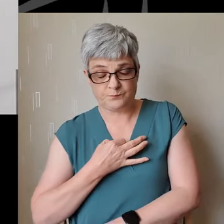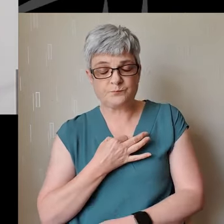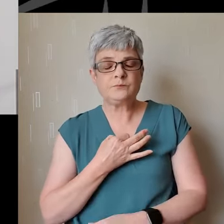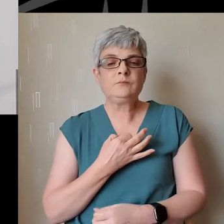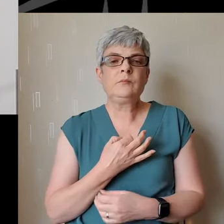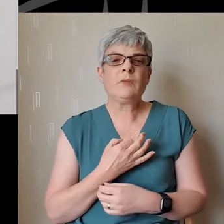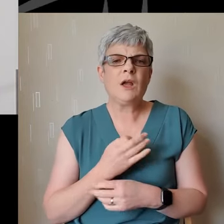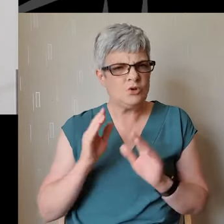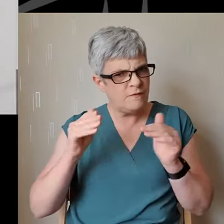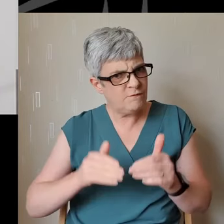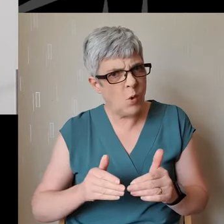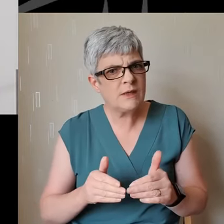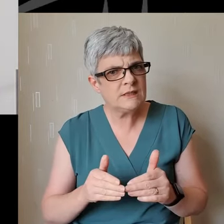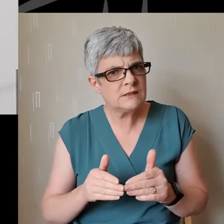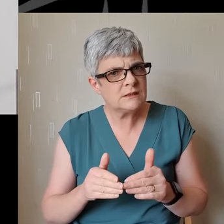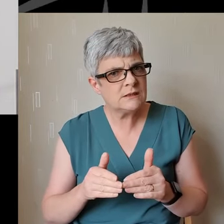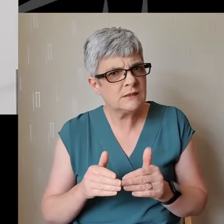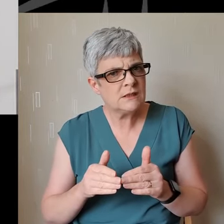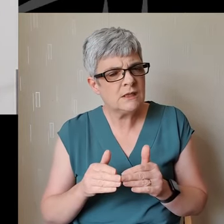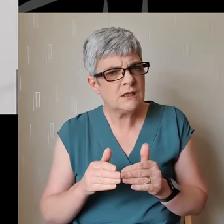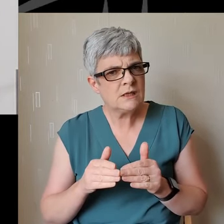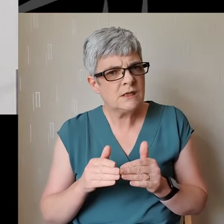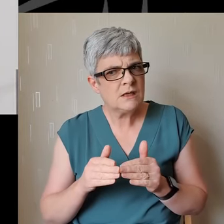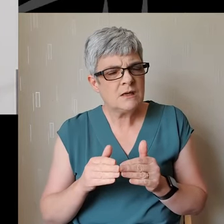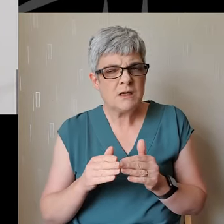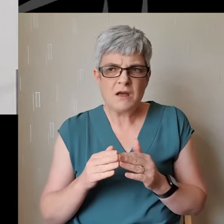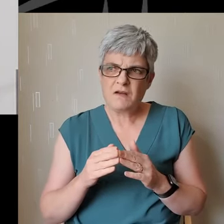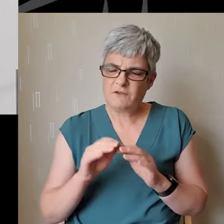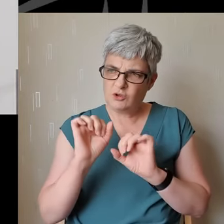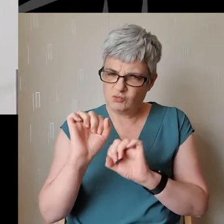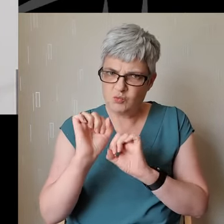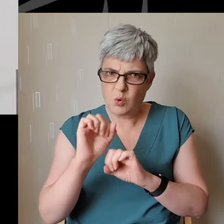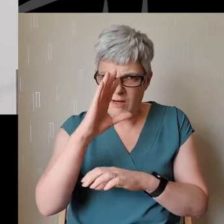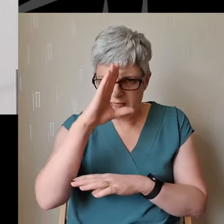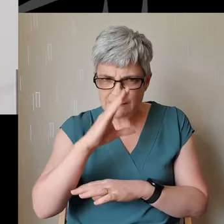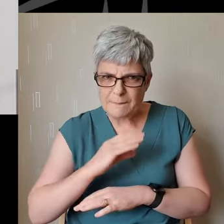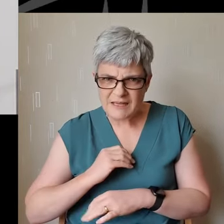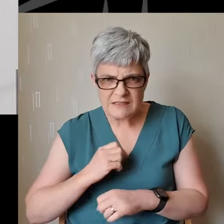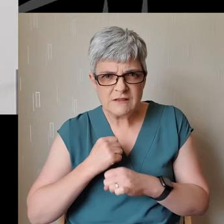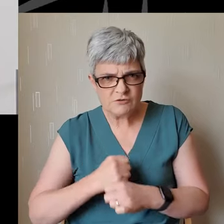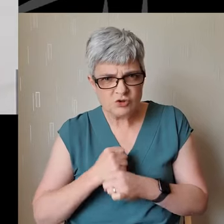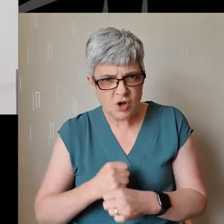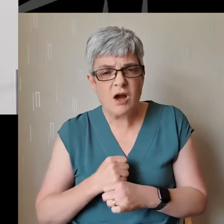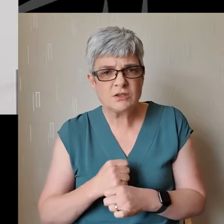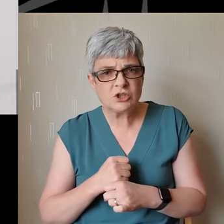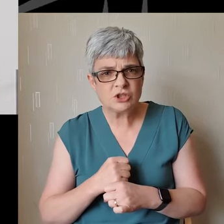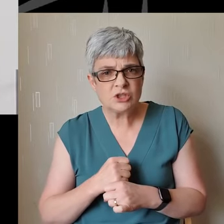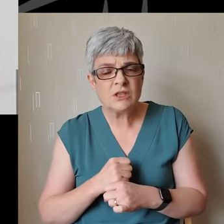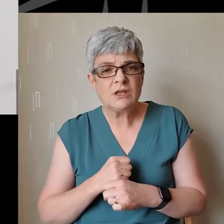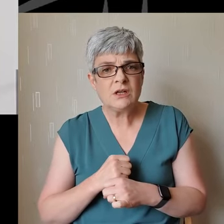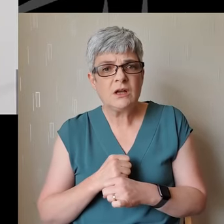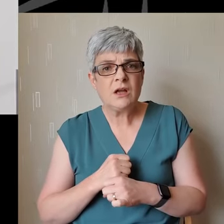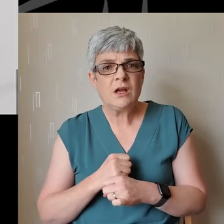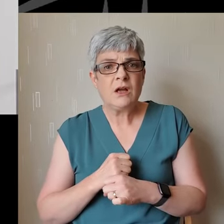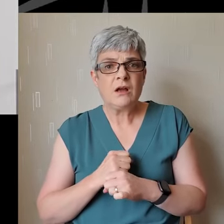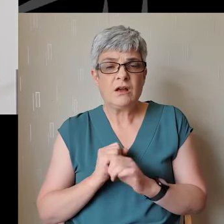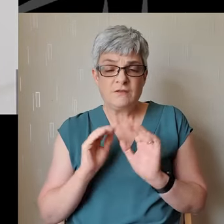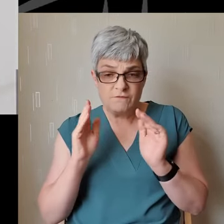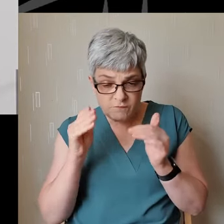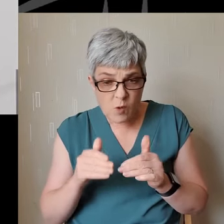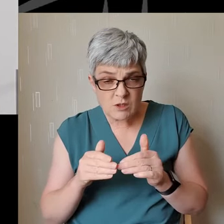How focused, how explicit has my experience of church been on our becoming more Christ-like?